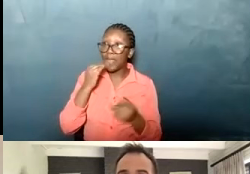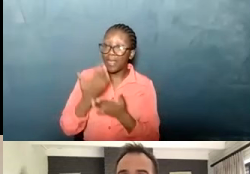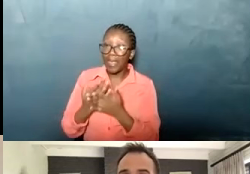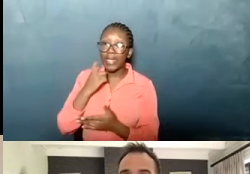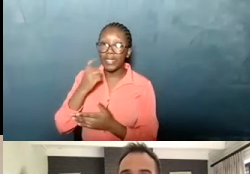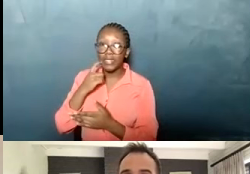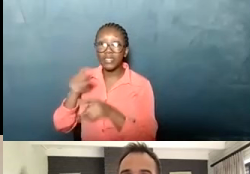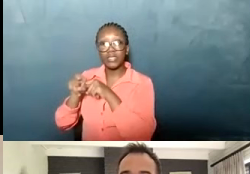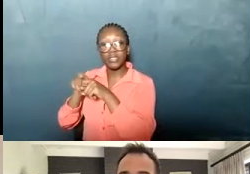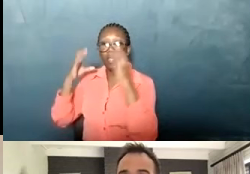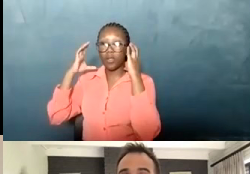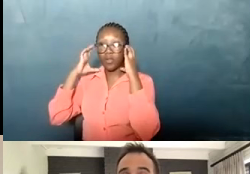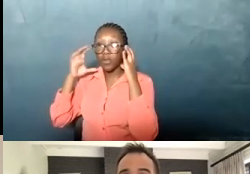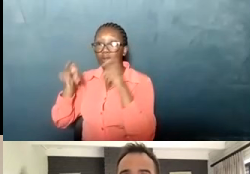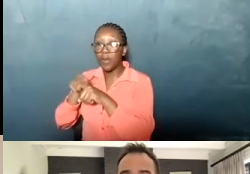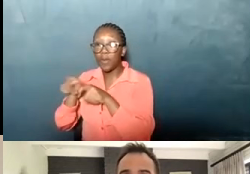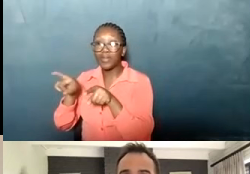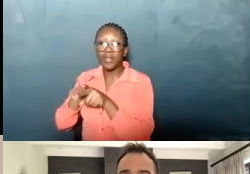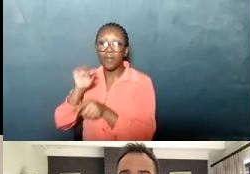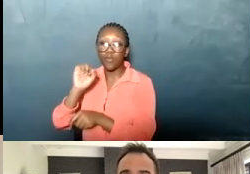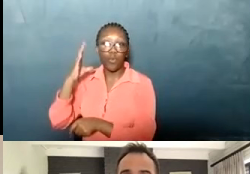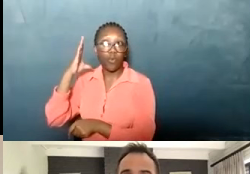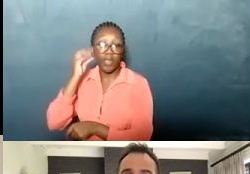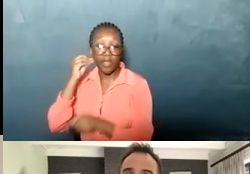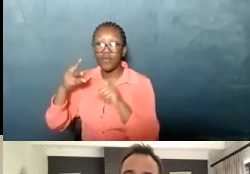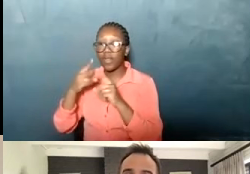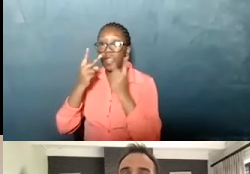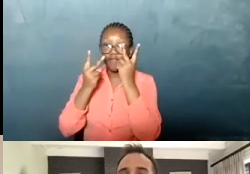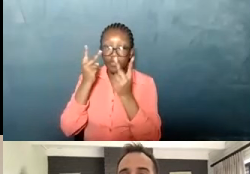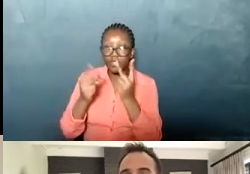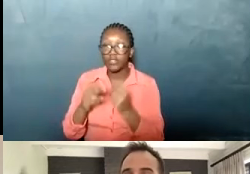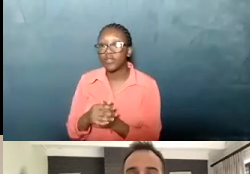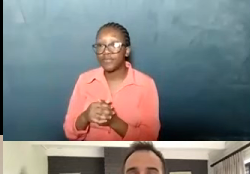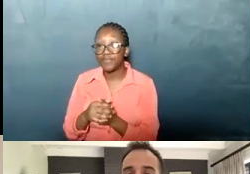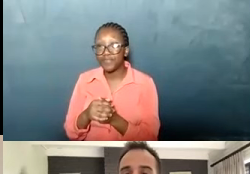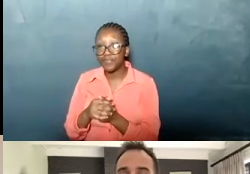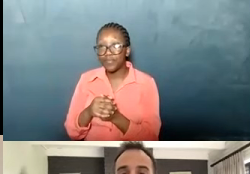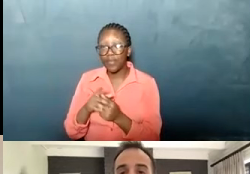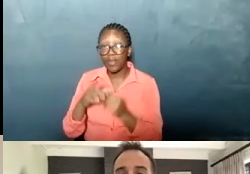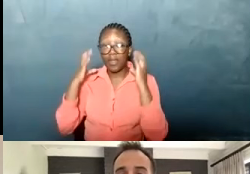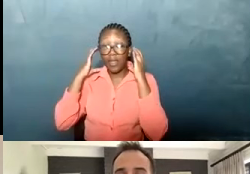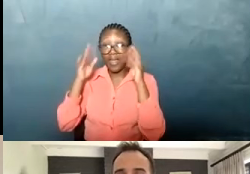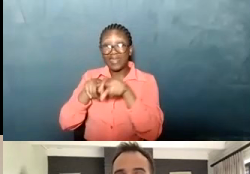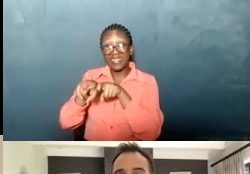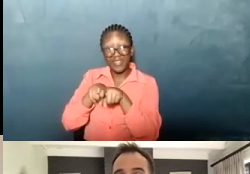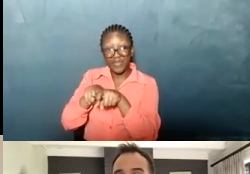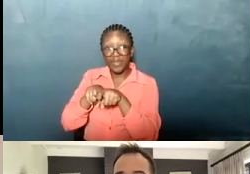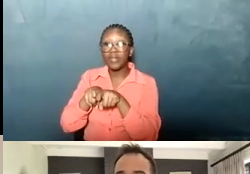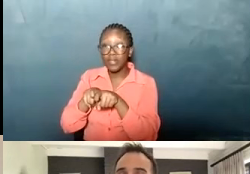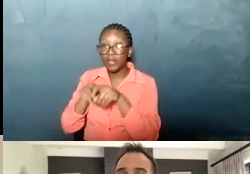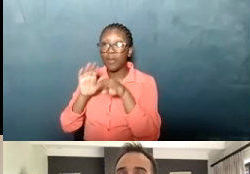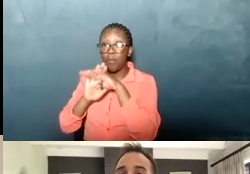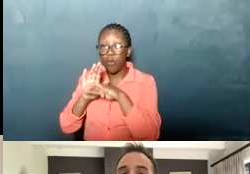multimodalities, the sense of hearing and vision. So screening programs facilitated by community health workers